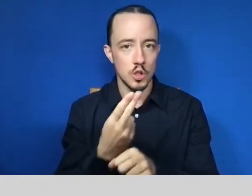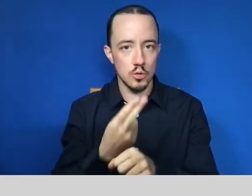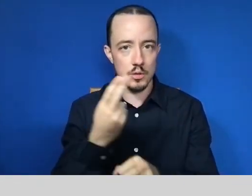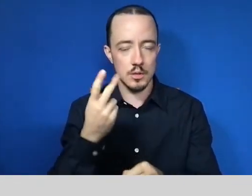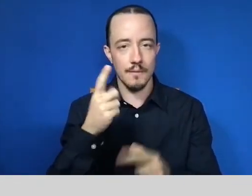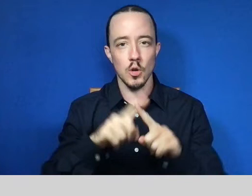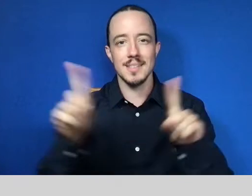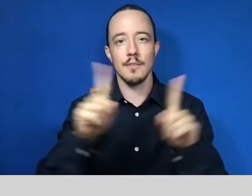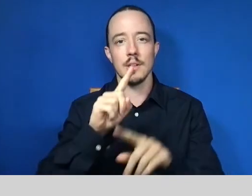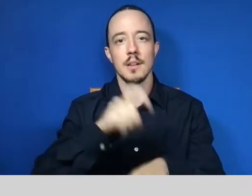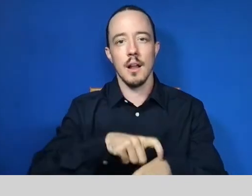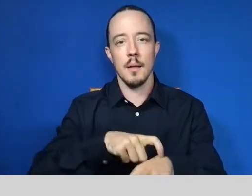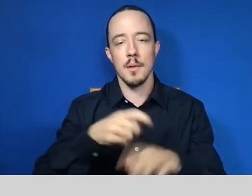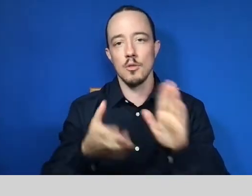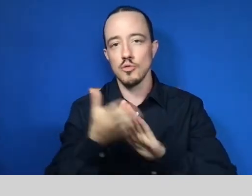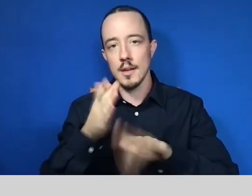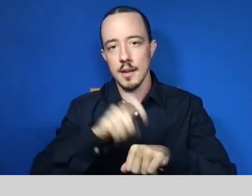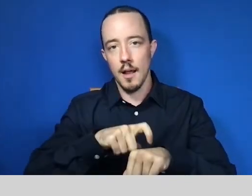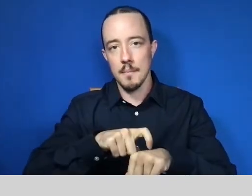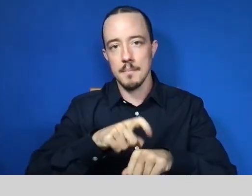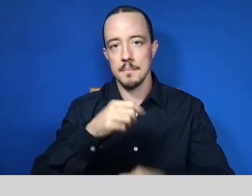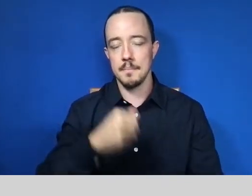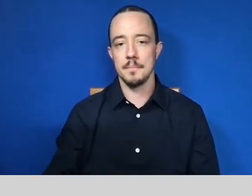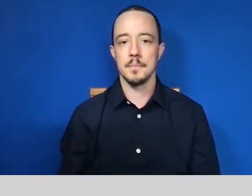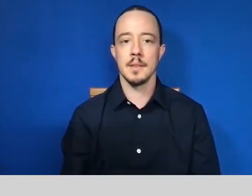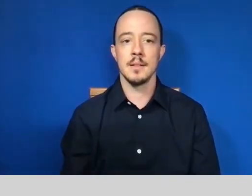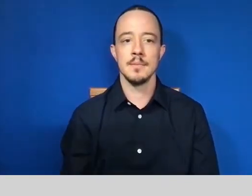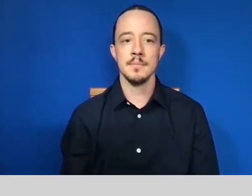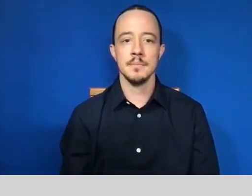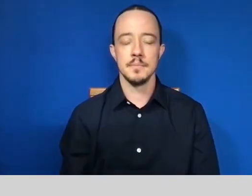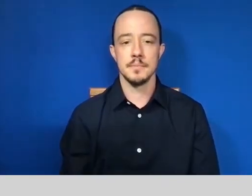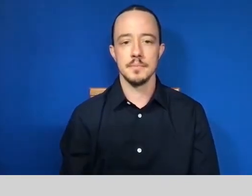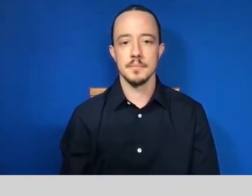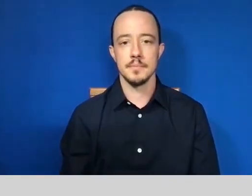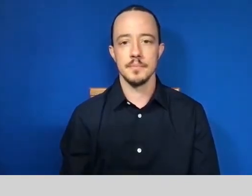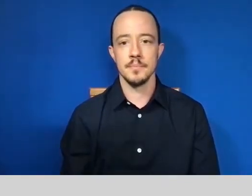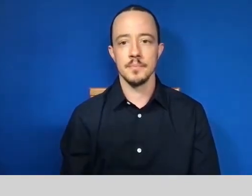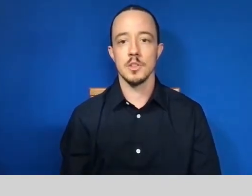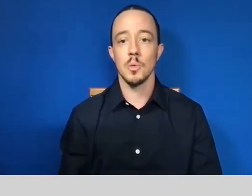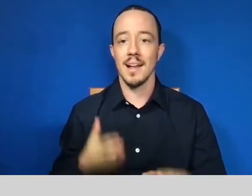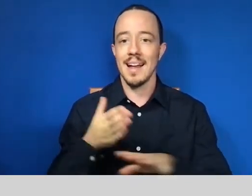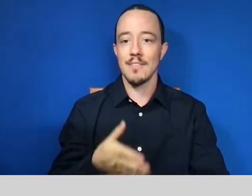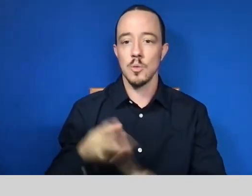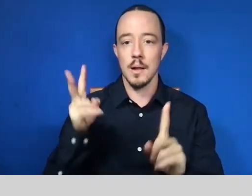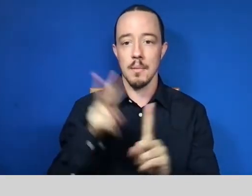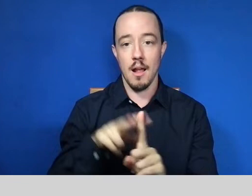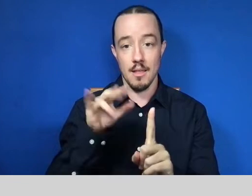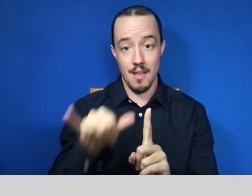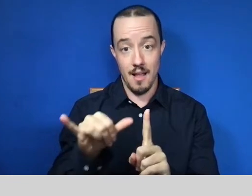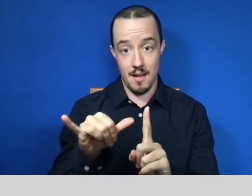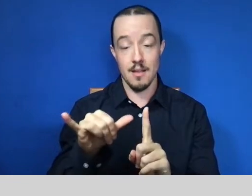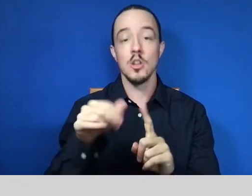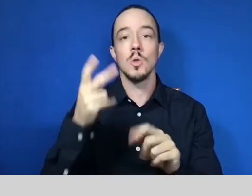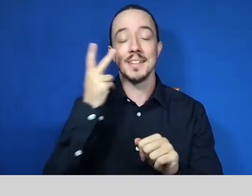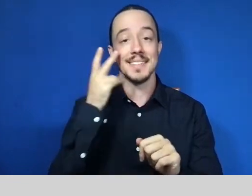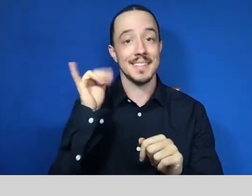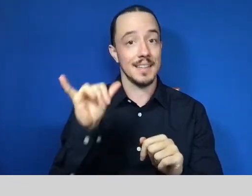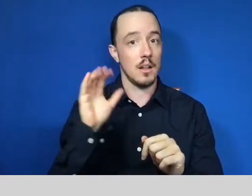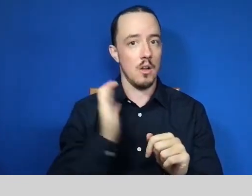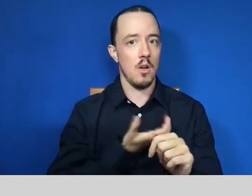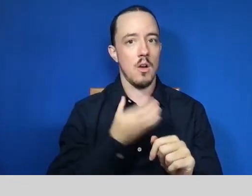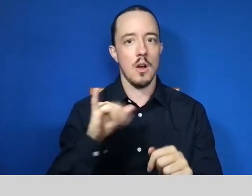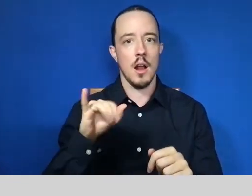use at runtime and introspection. After applying such an autoenum, we can see that our